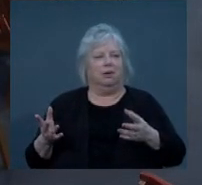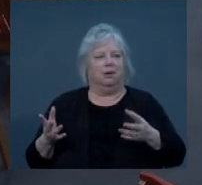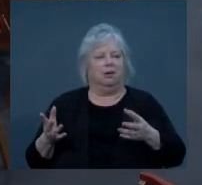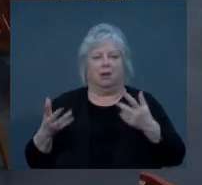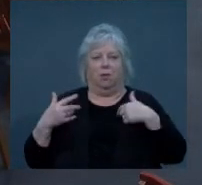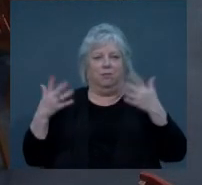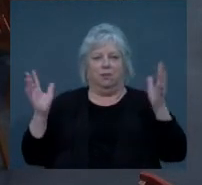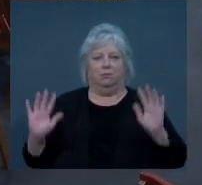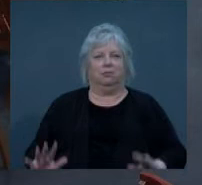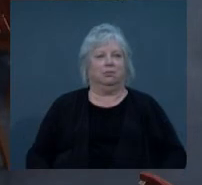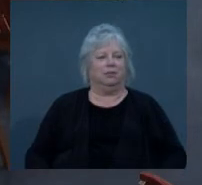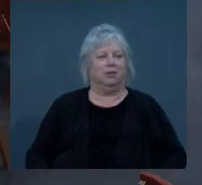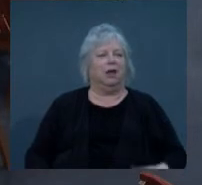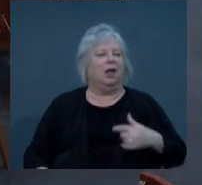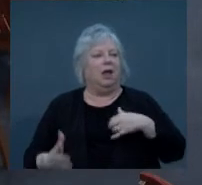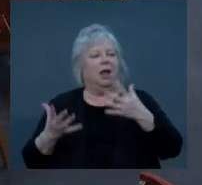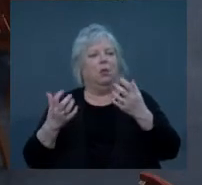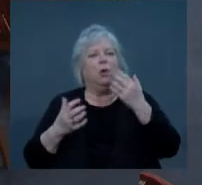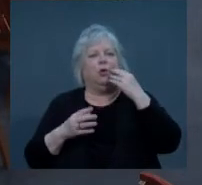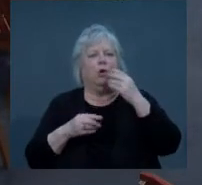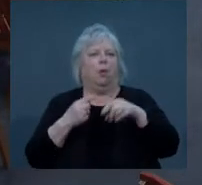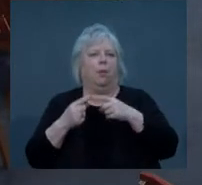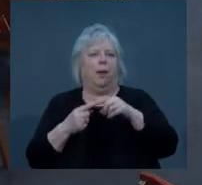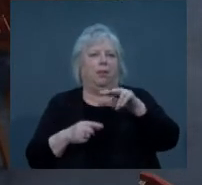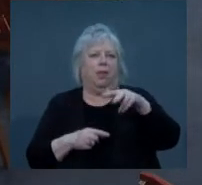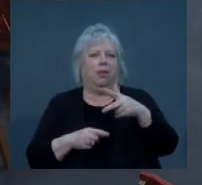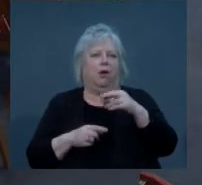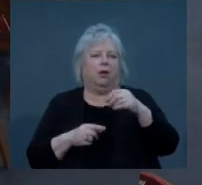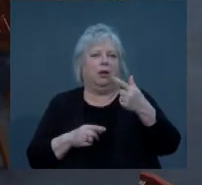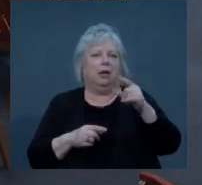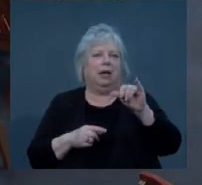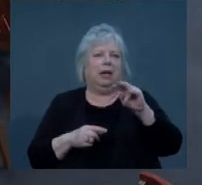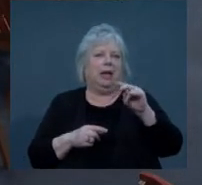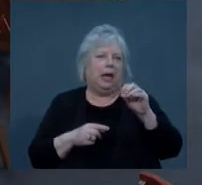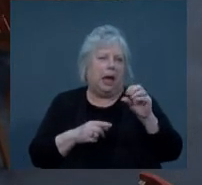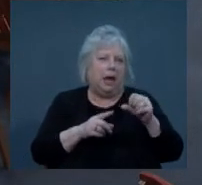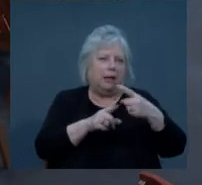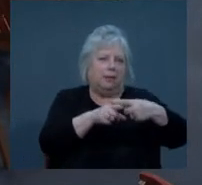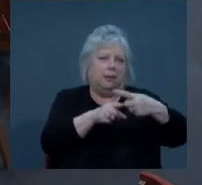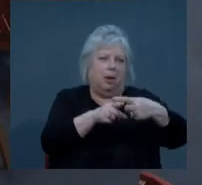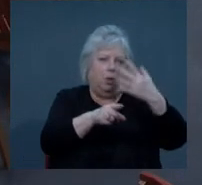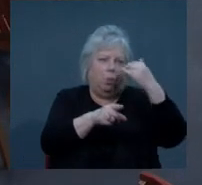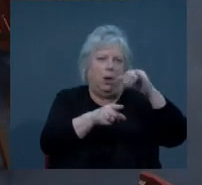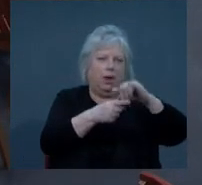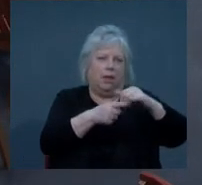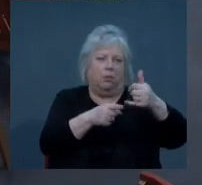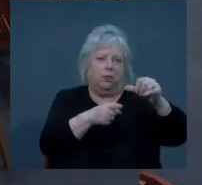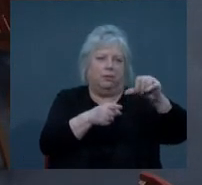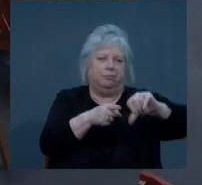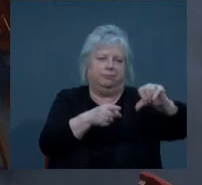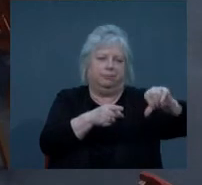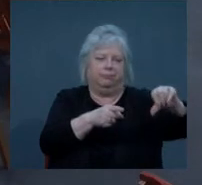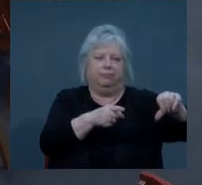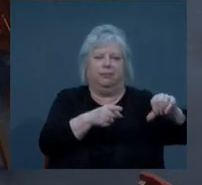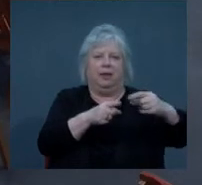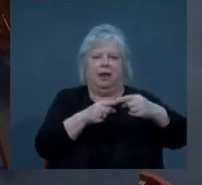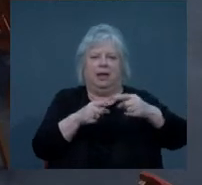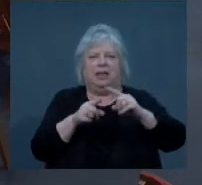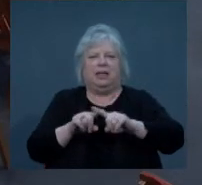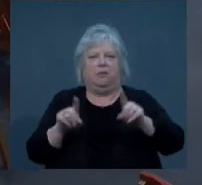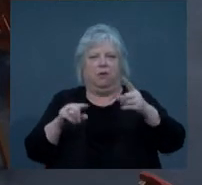it's over with. I just wanted to know about the Third and Gaines, why that was a contrasting piece